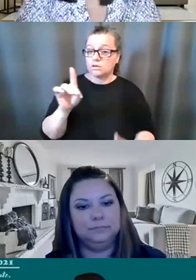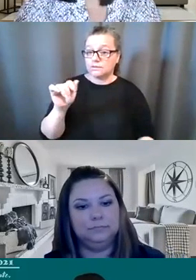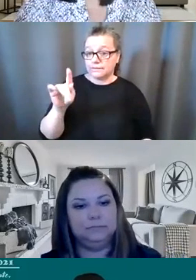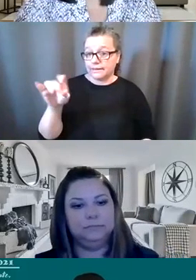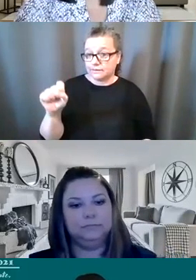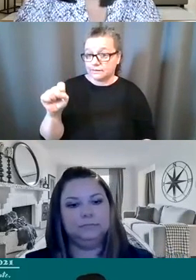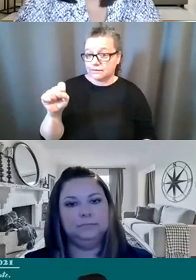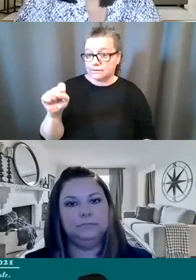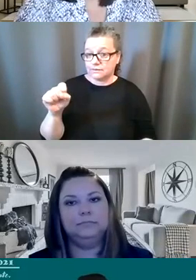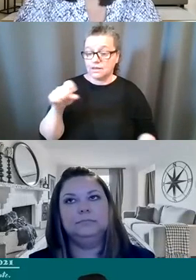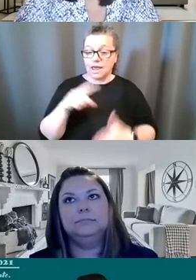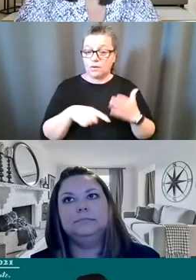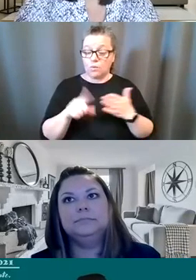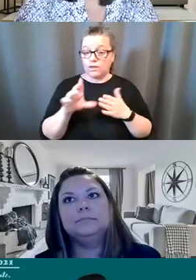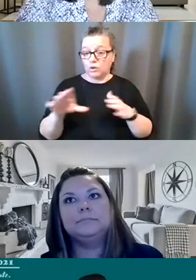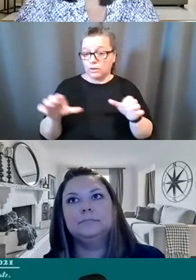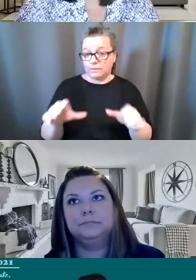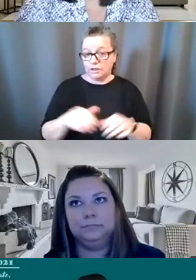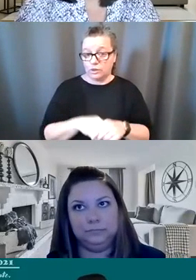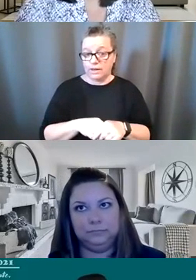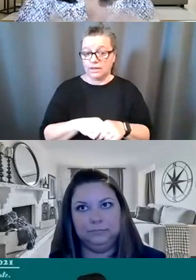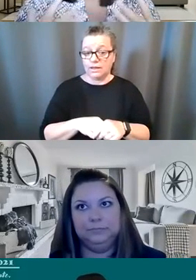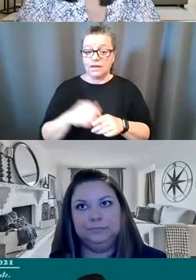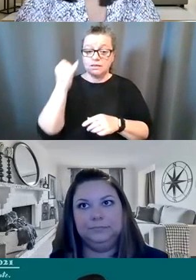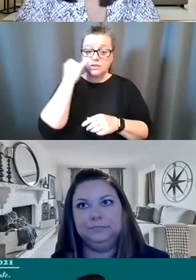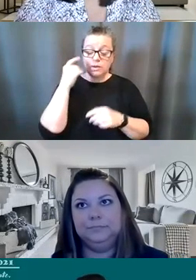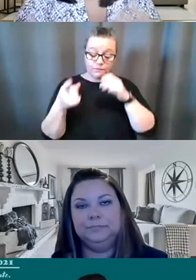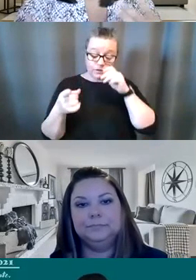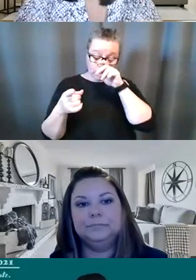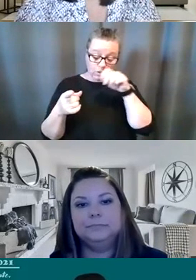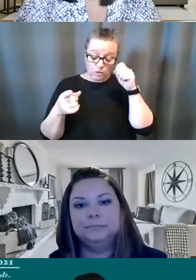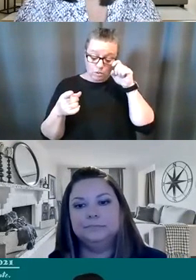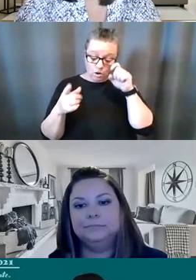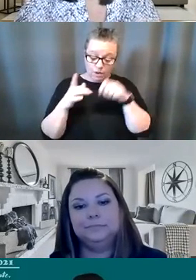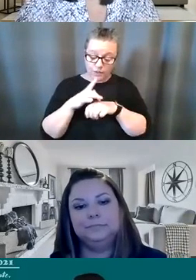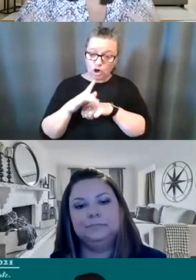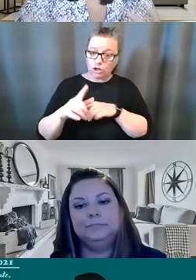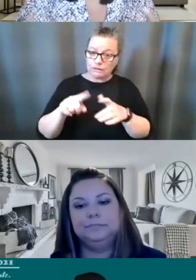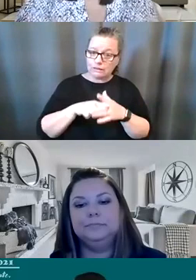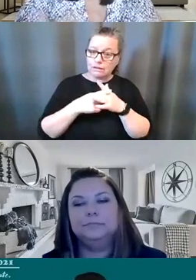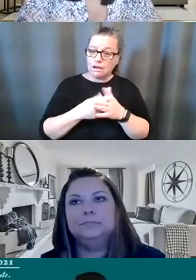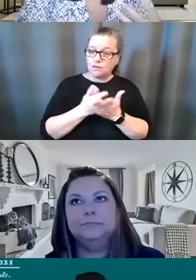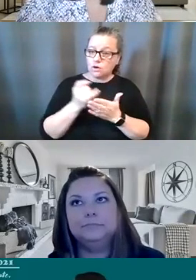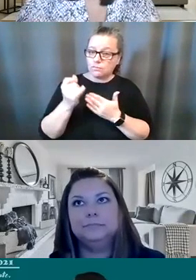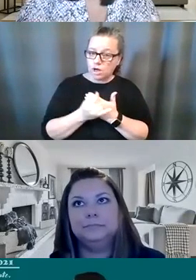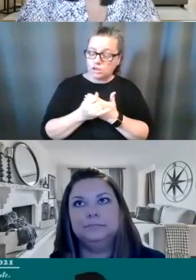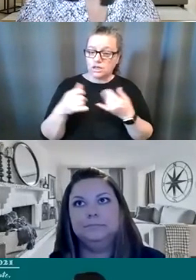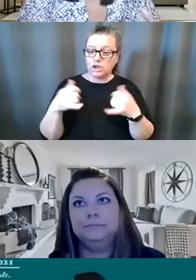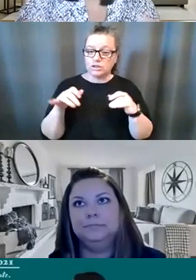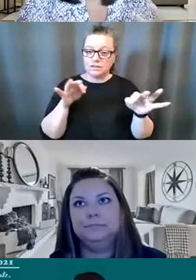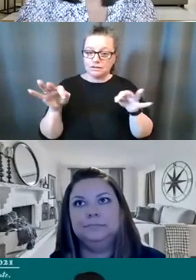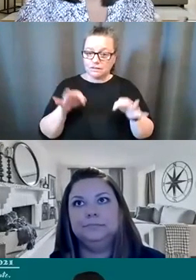what you're going to be doing, right? So if you are at the very early onset stage of your project, you're still defining